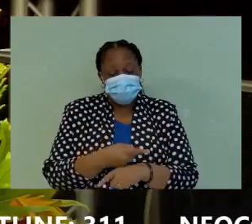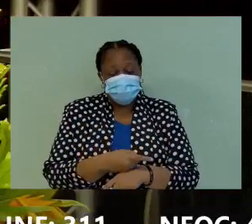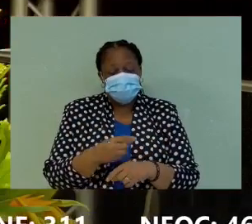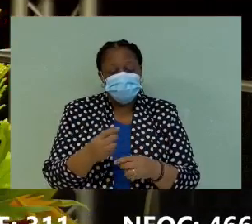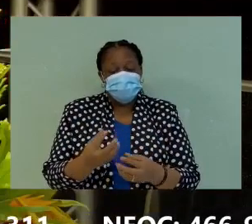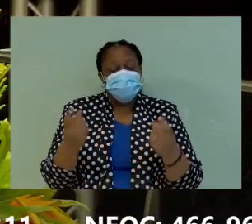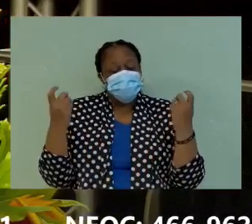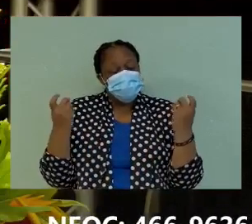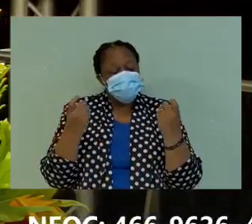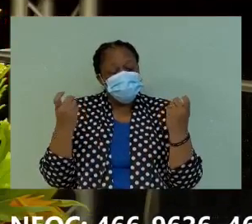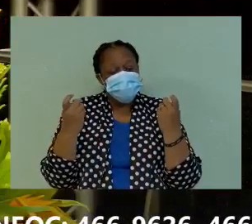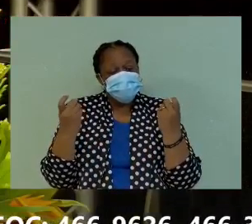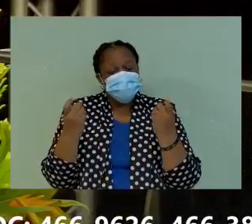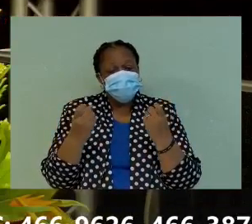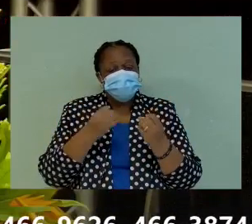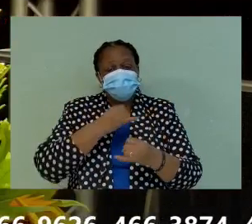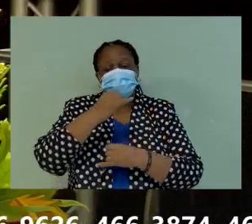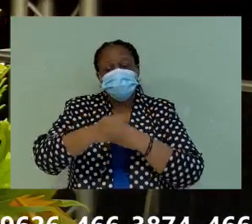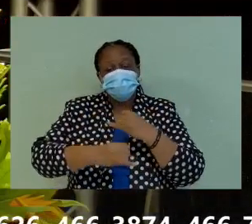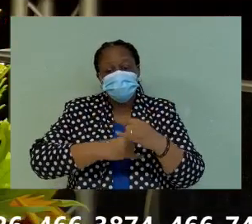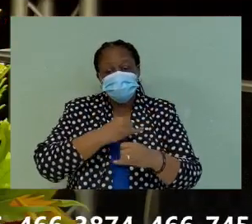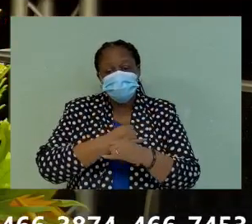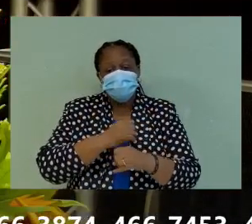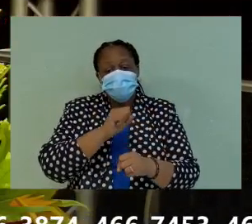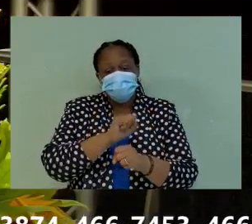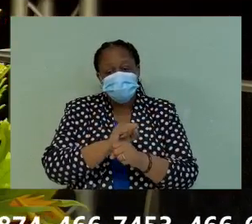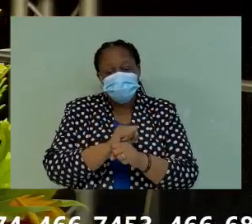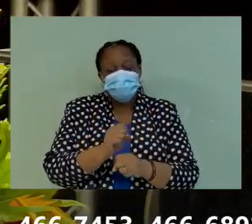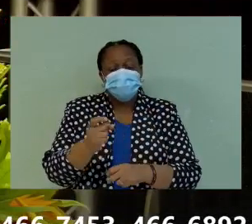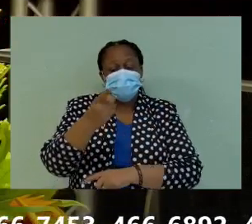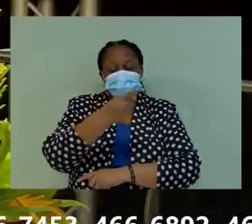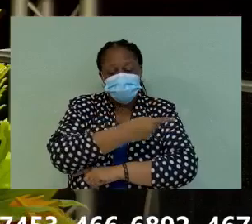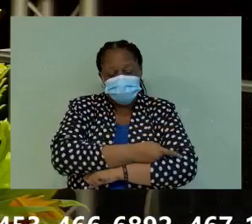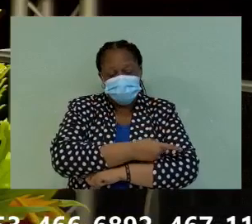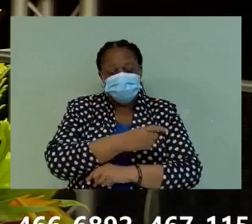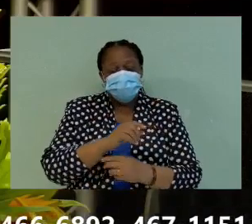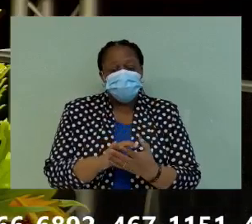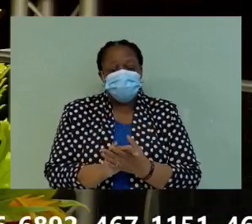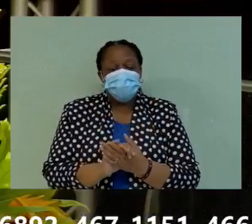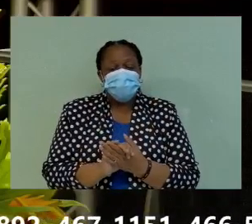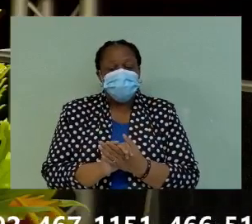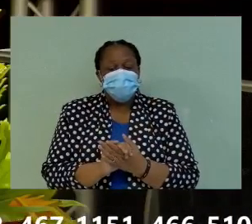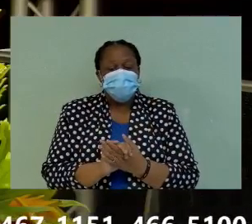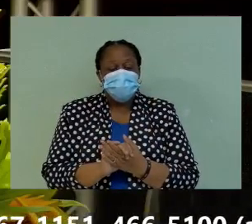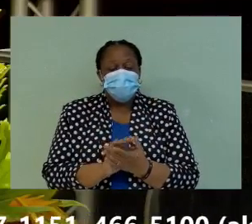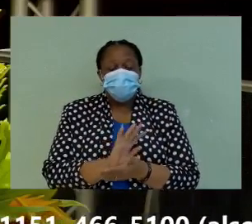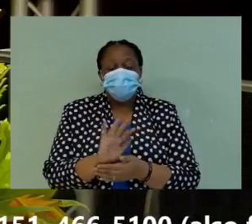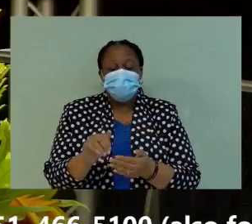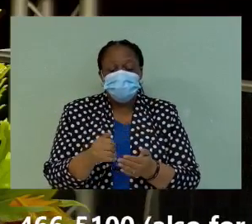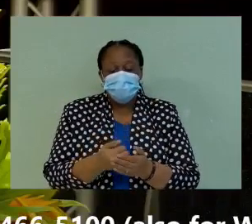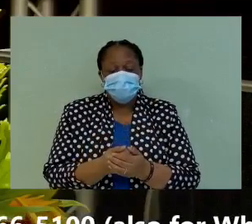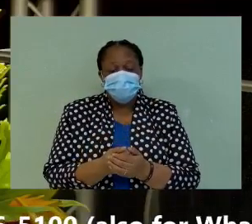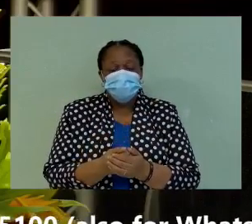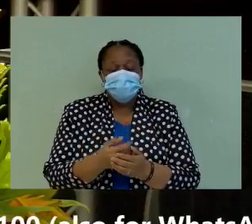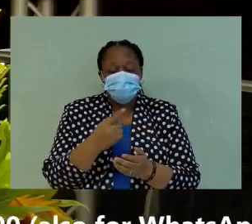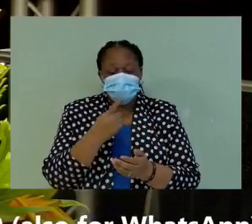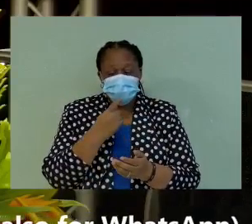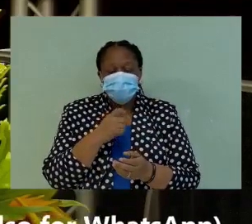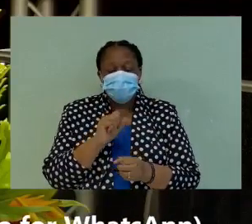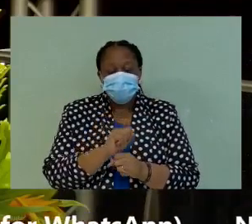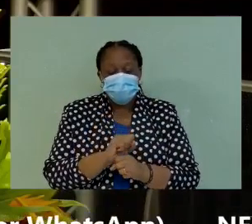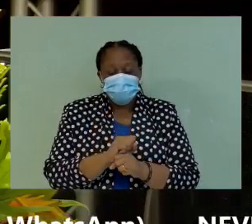Day, these people stand out, those on the front line, essential workers, and so on, and we